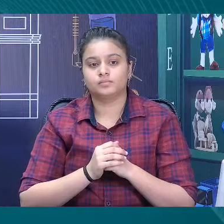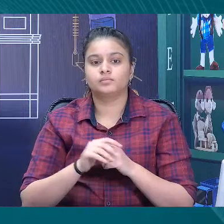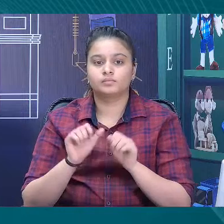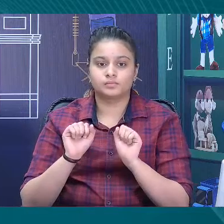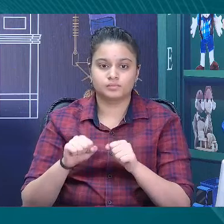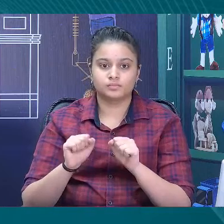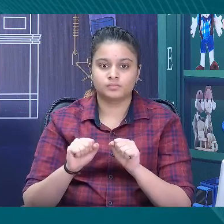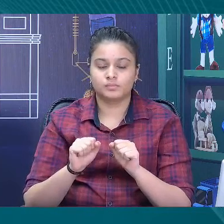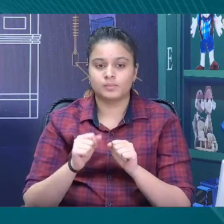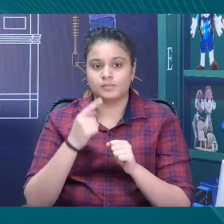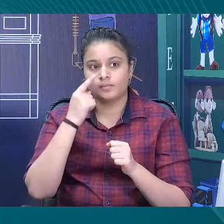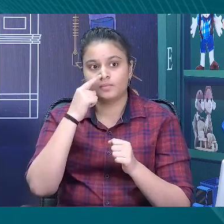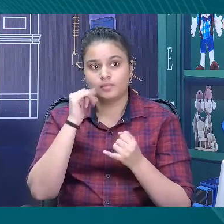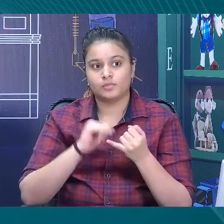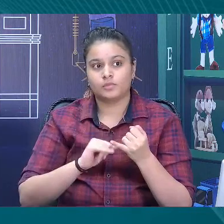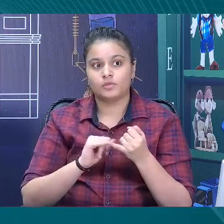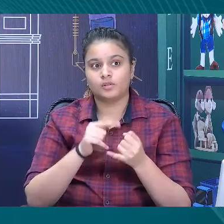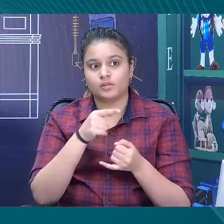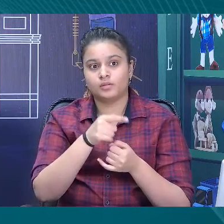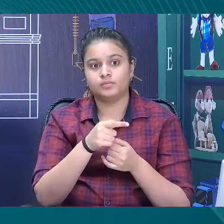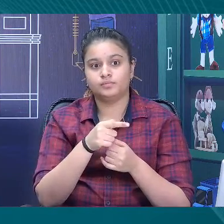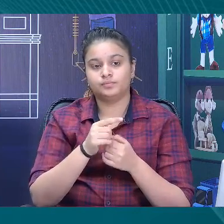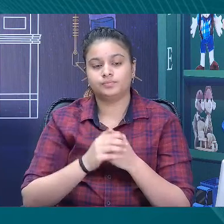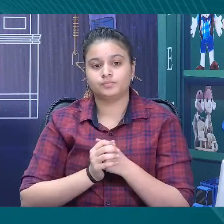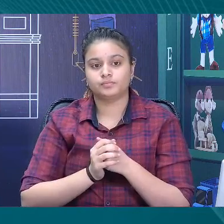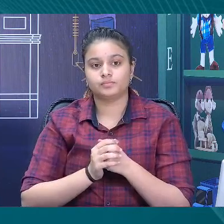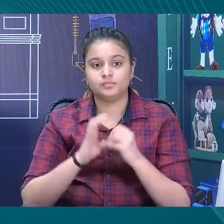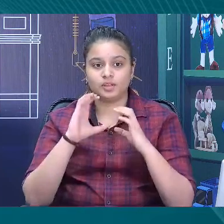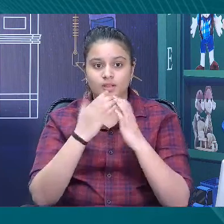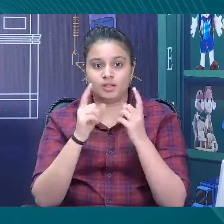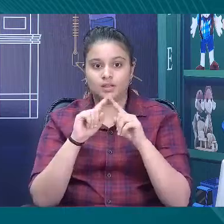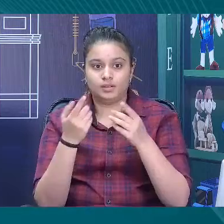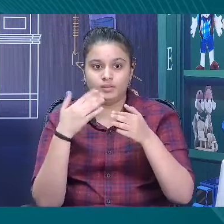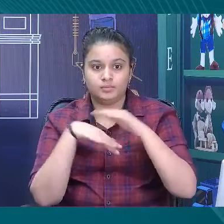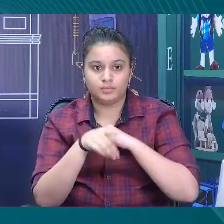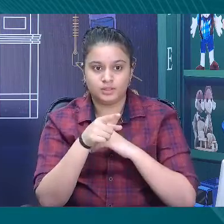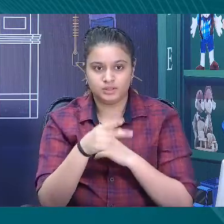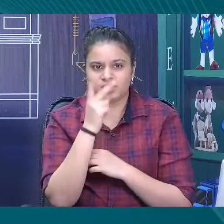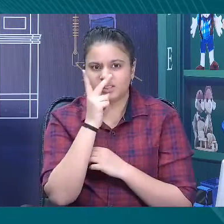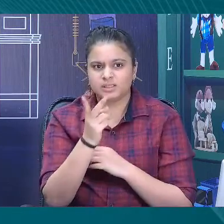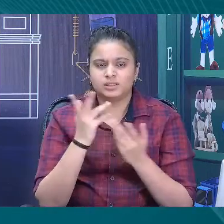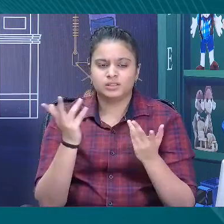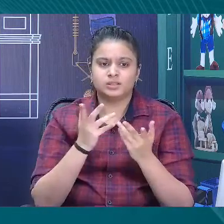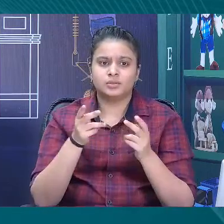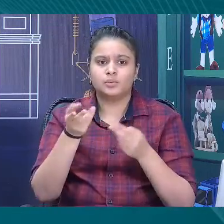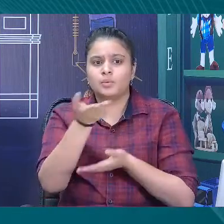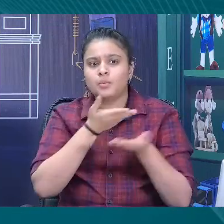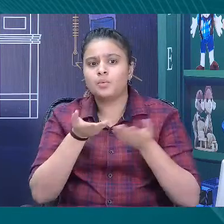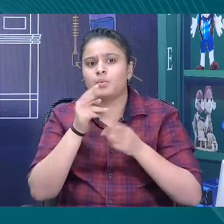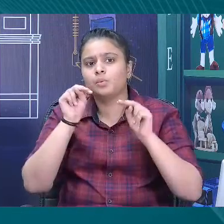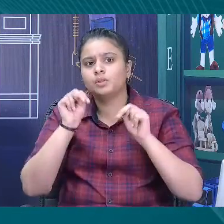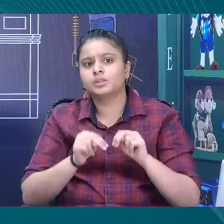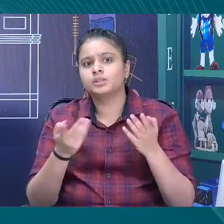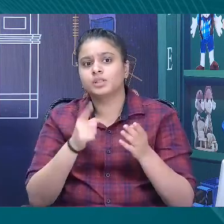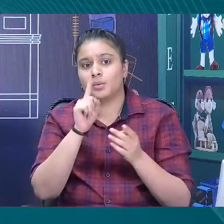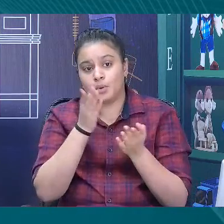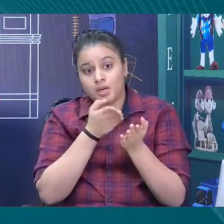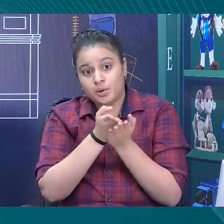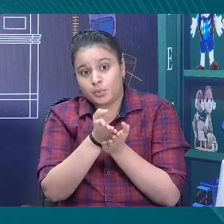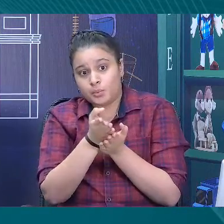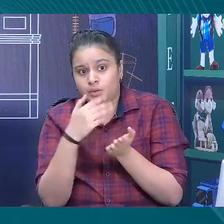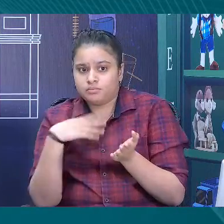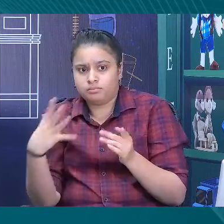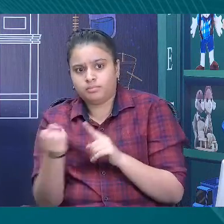Yes, yeah. So what we see very often in classrooms is that you need to, one of the ways that I